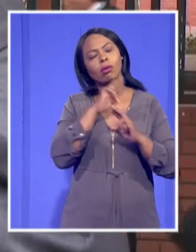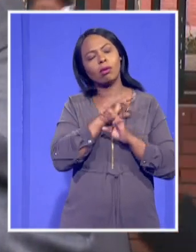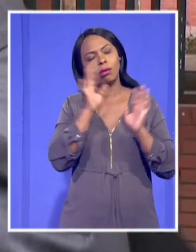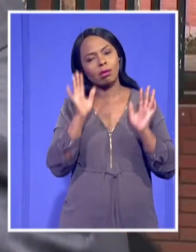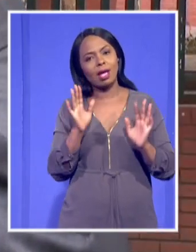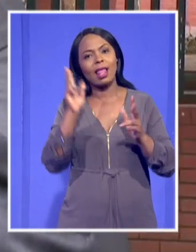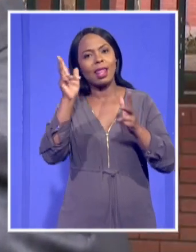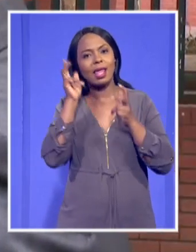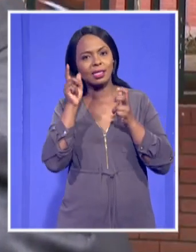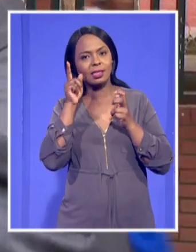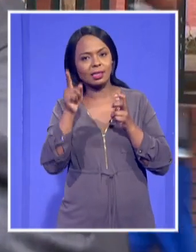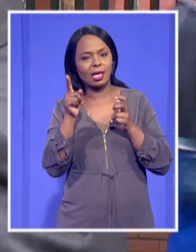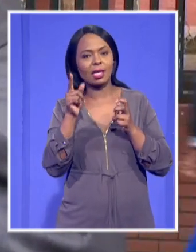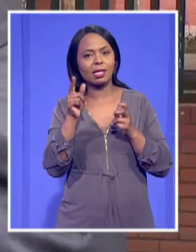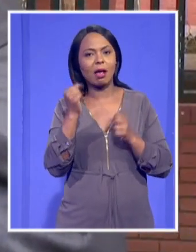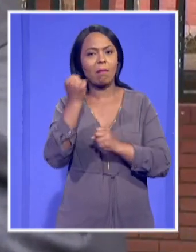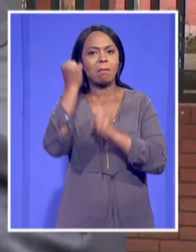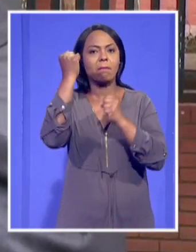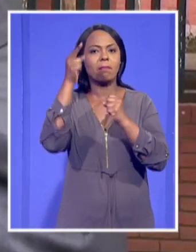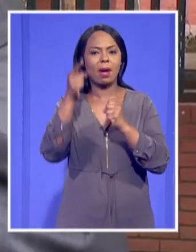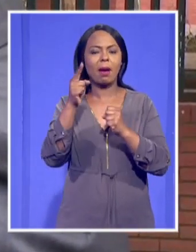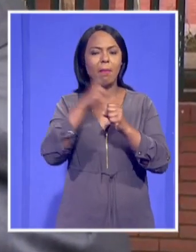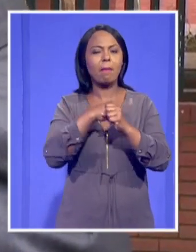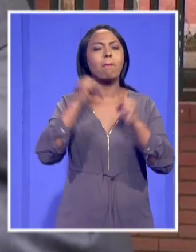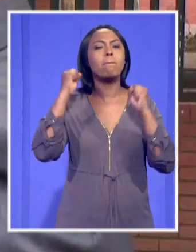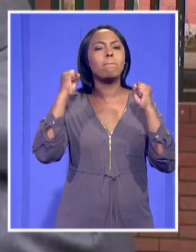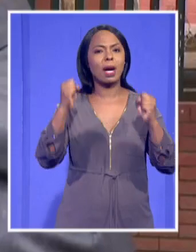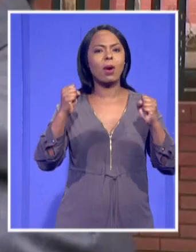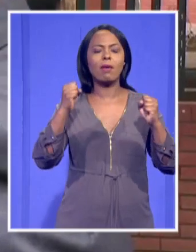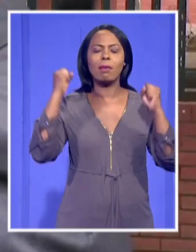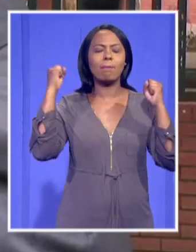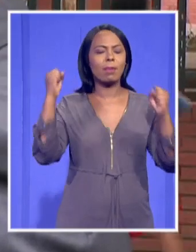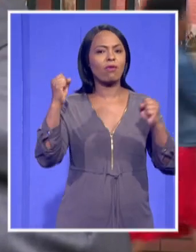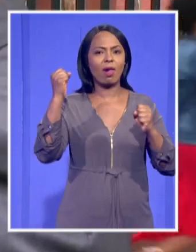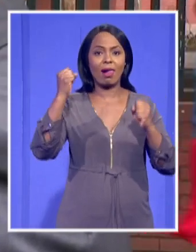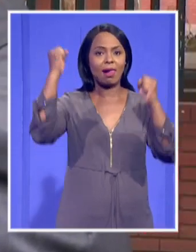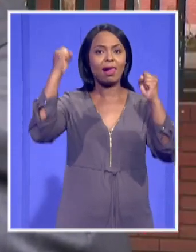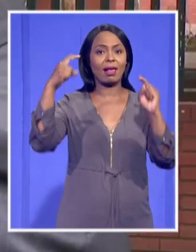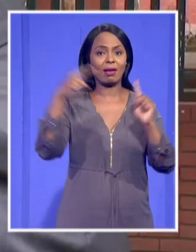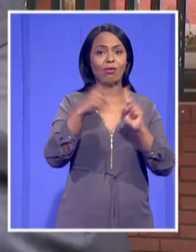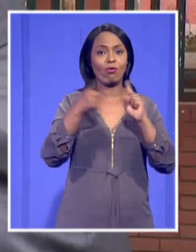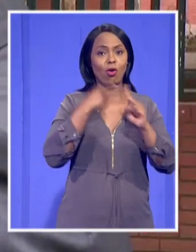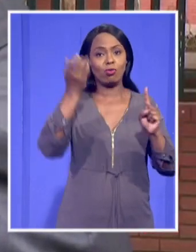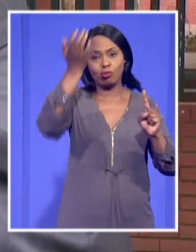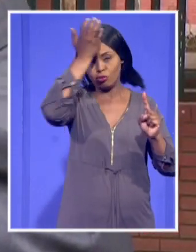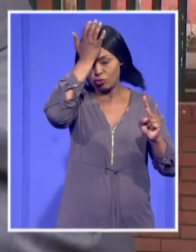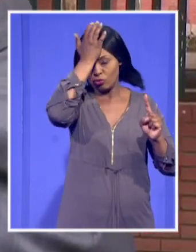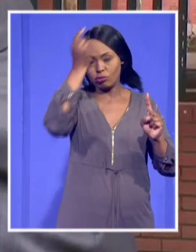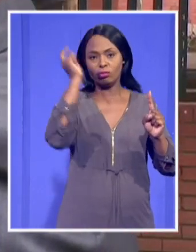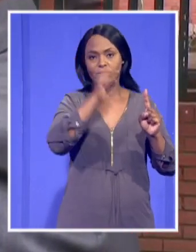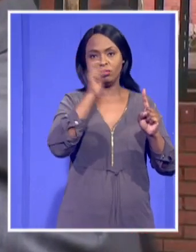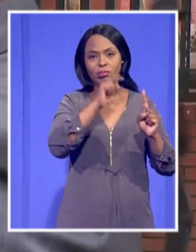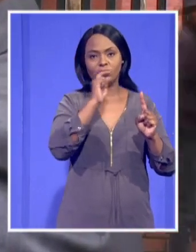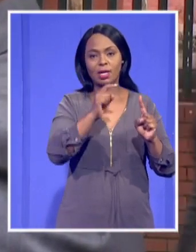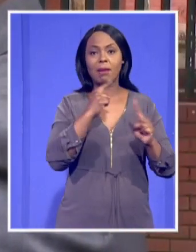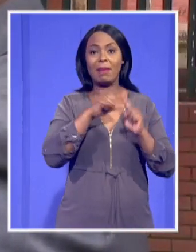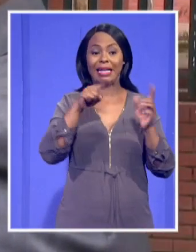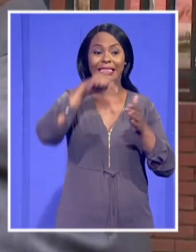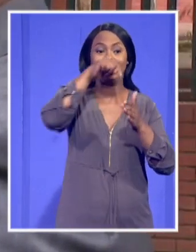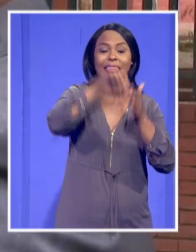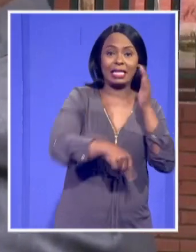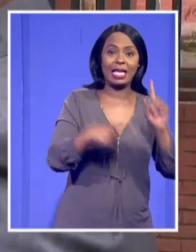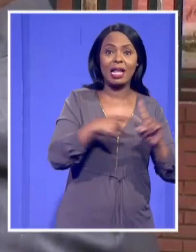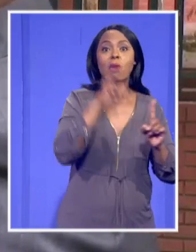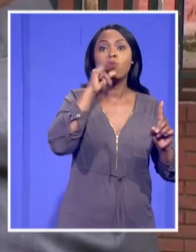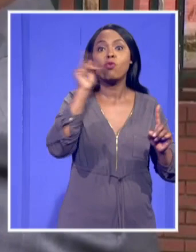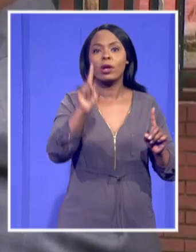that address. It's going to be a very powerful address. A few things are going to come out of that, but I can't even give you an inkling of what is going to be